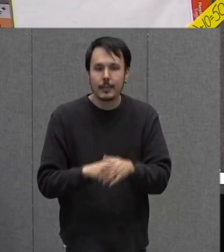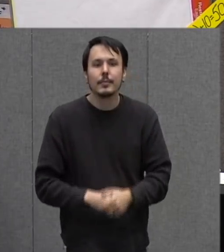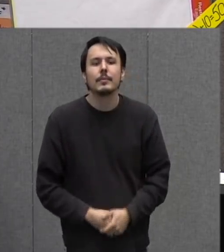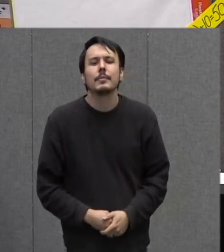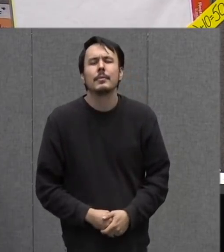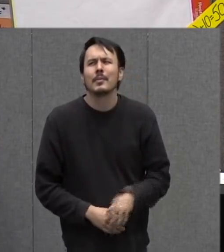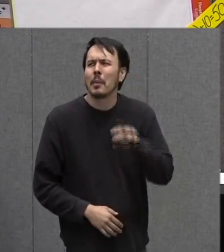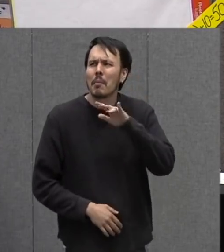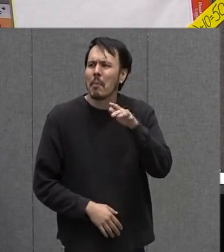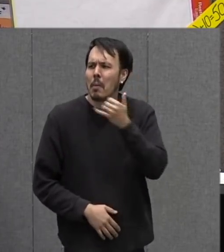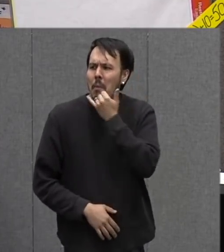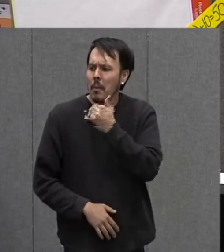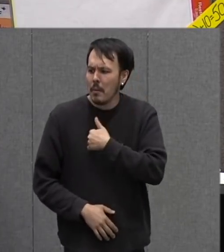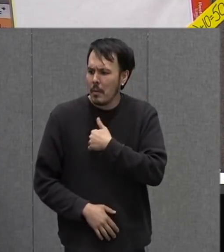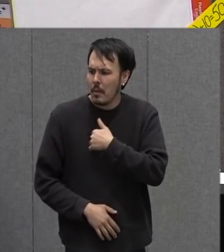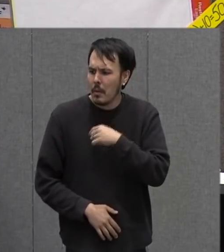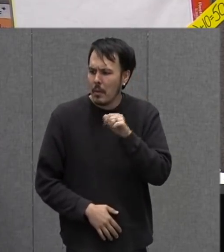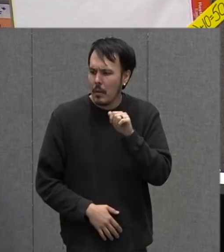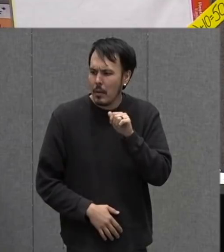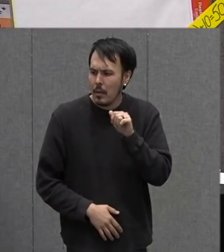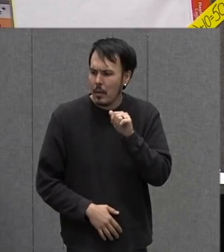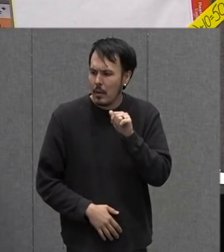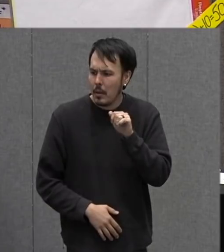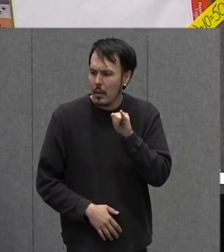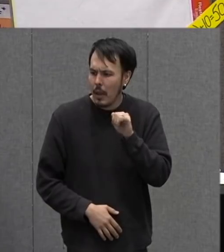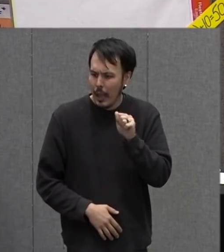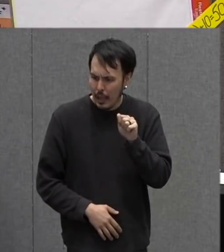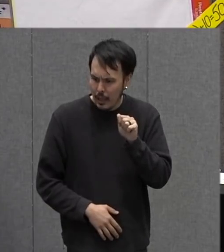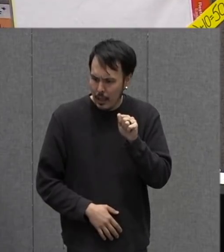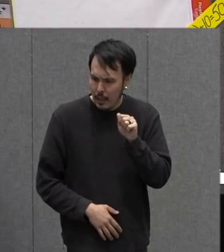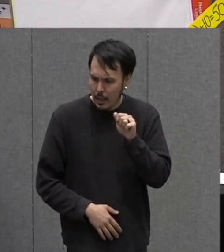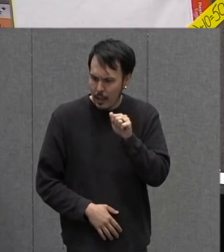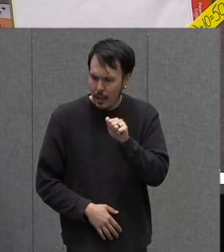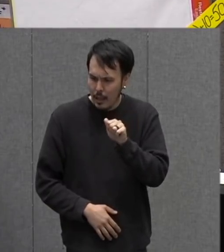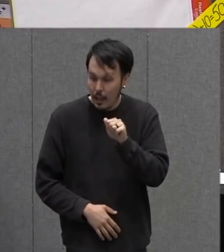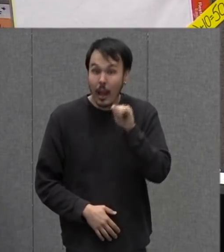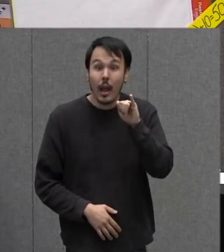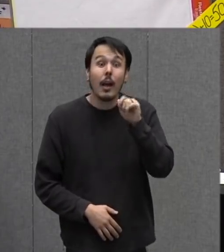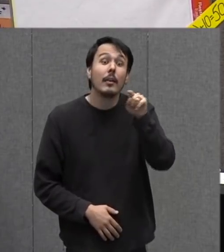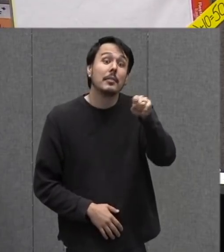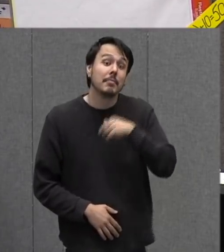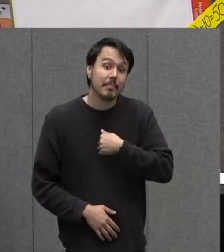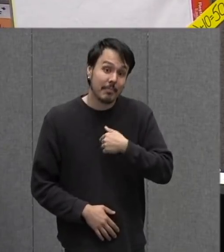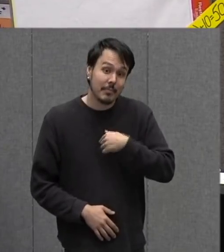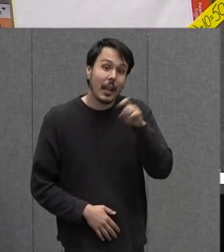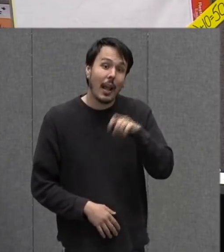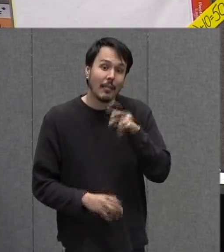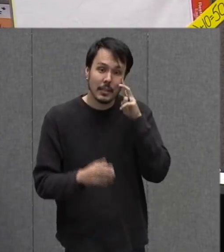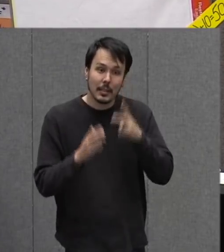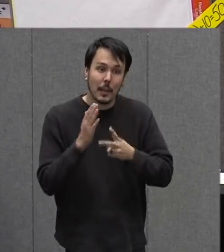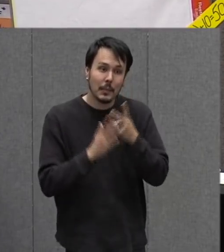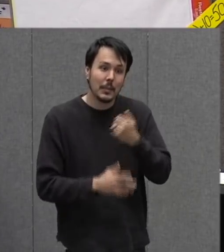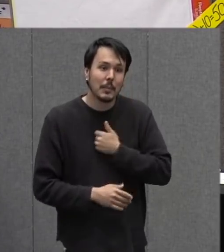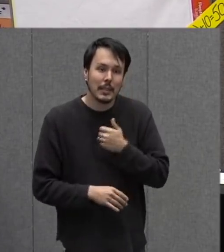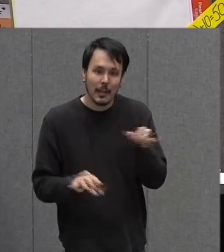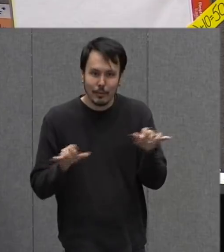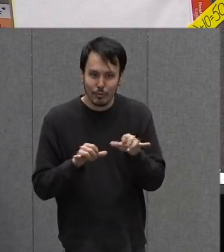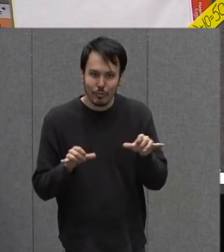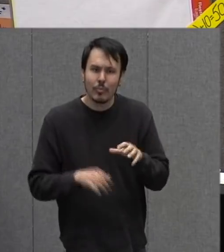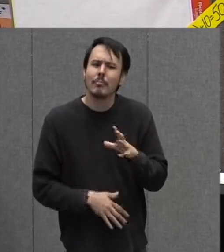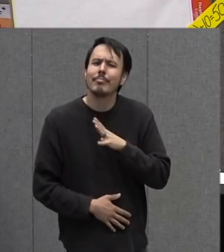Did I spell that wrong? A-I or I-I-A? A-I, thank you. See, I always have to double check myself too, and